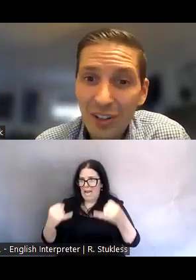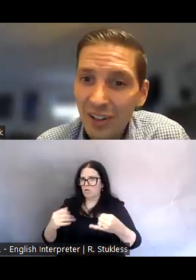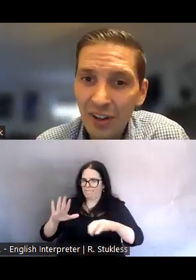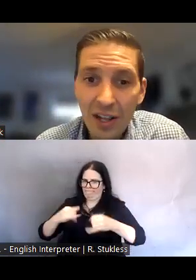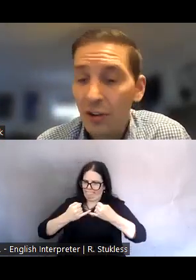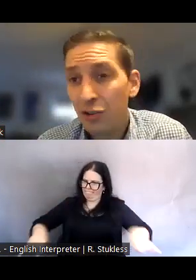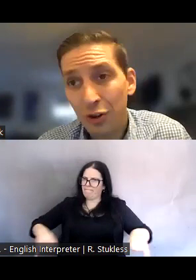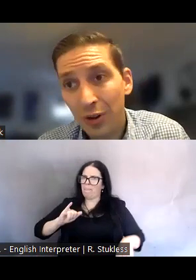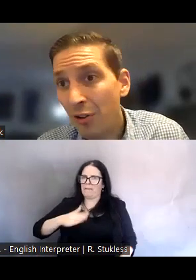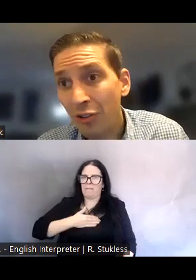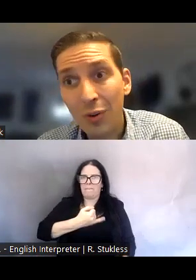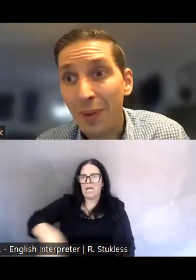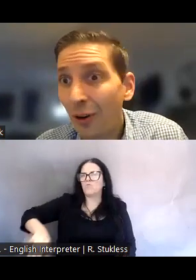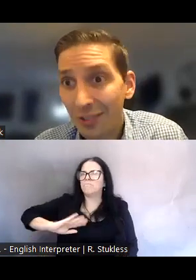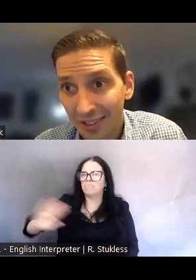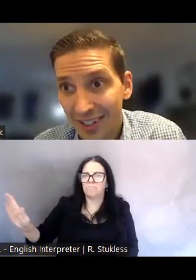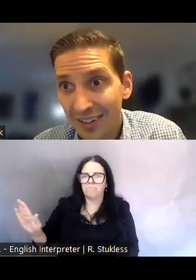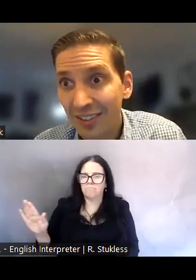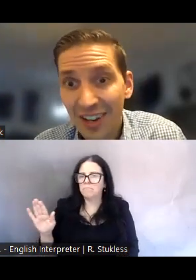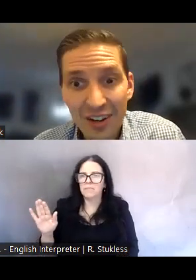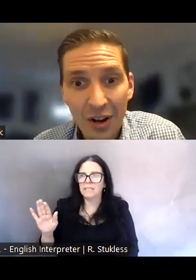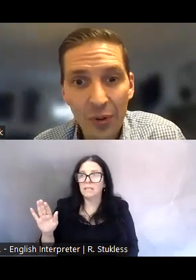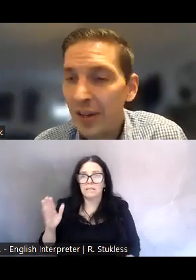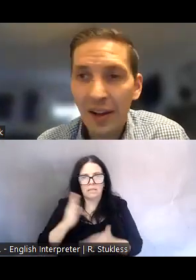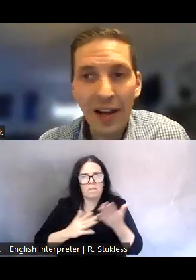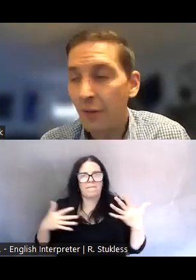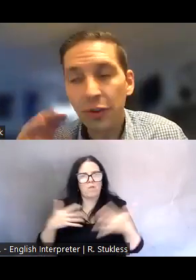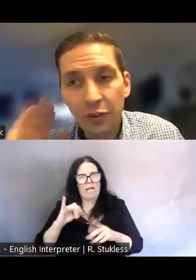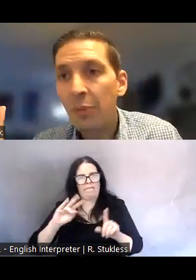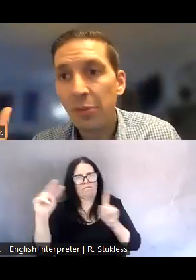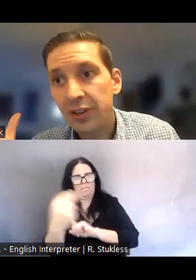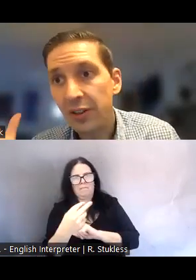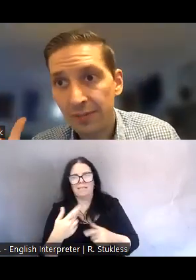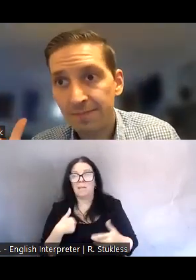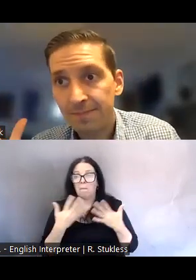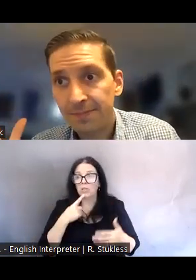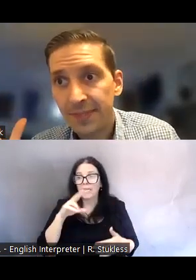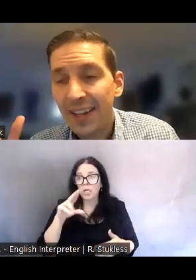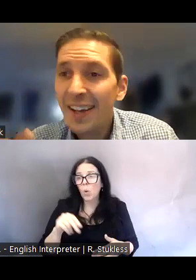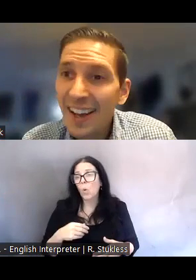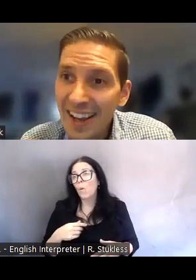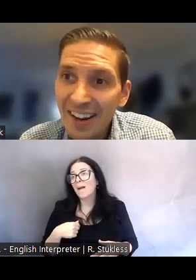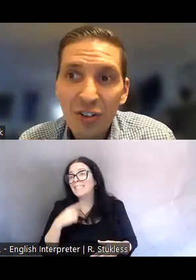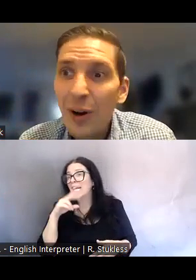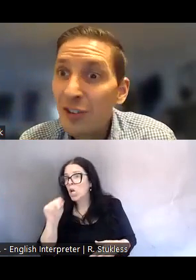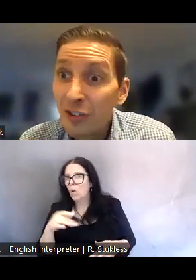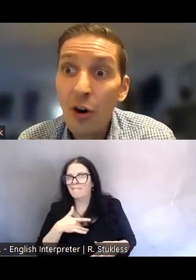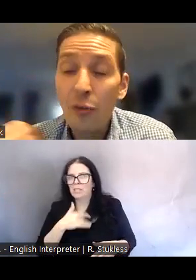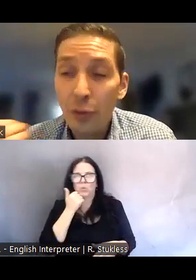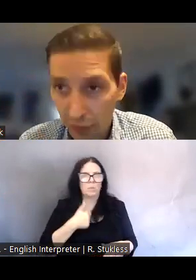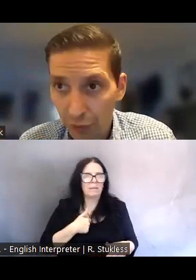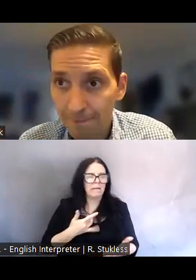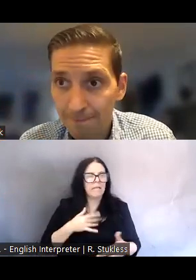hurt their feelings. Shoot, I'm just too embarrassed to say no. I'll feel dumb if I do. Again, so I